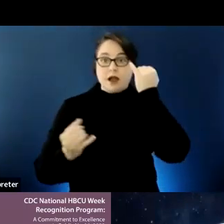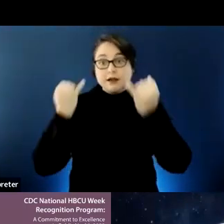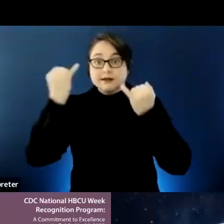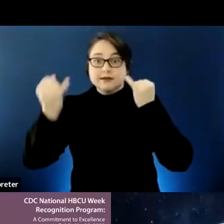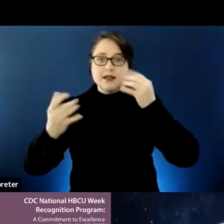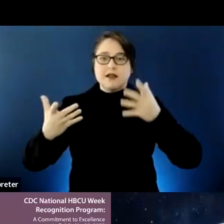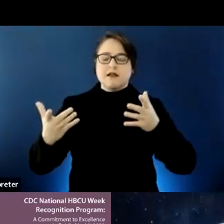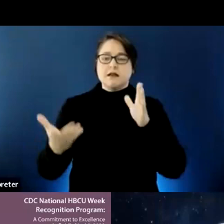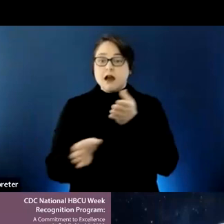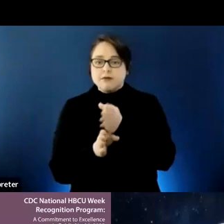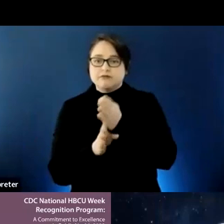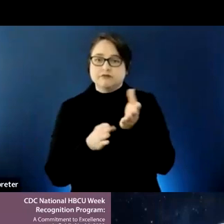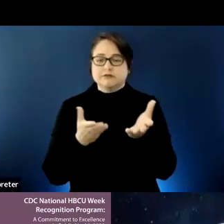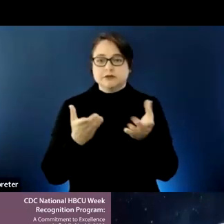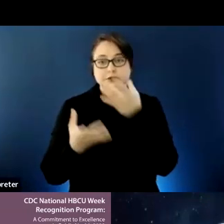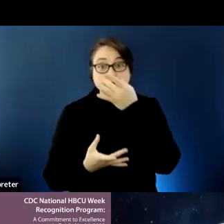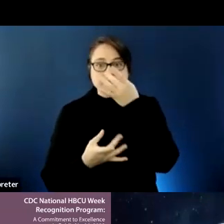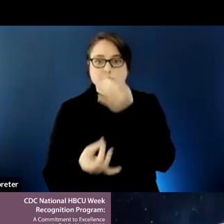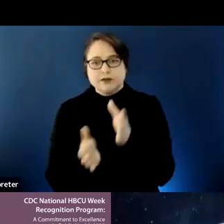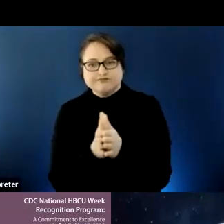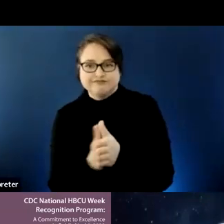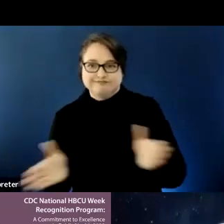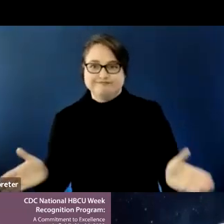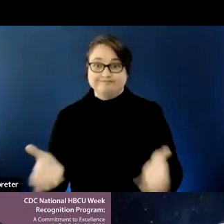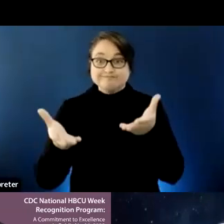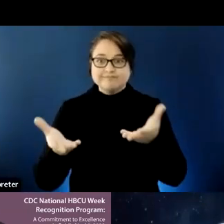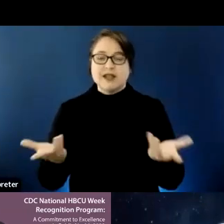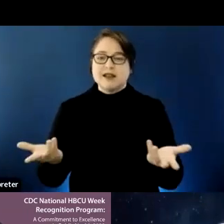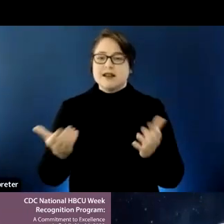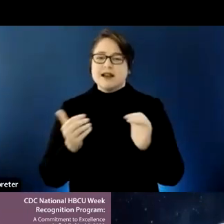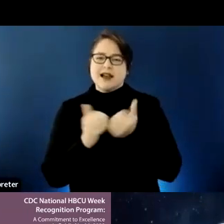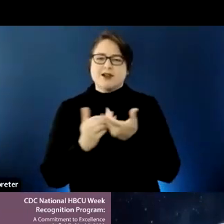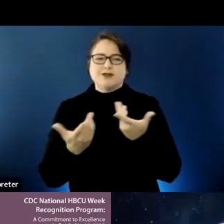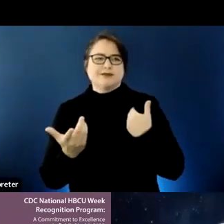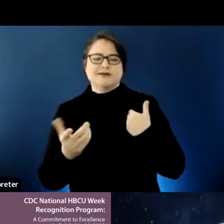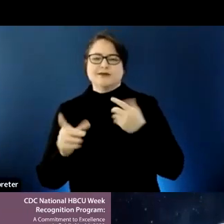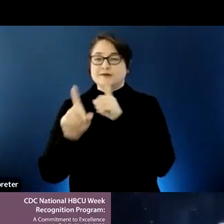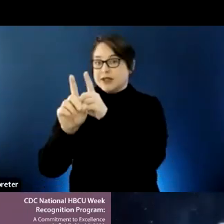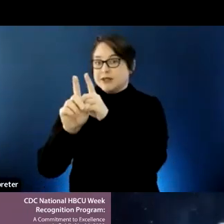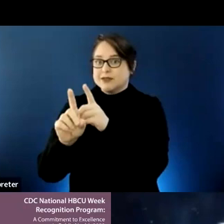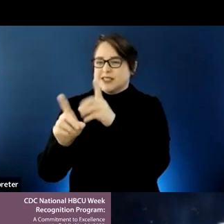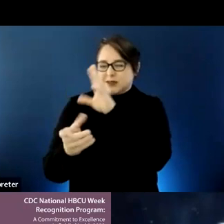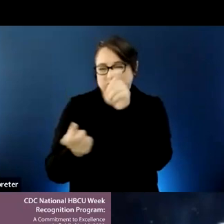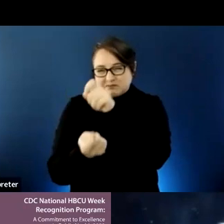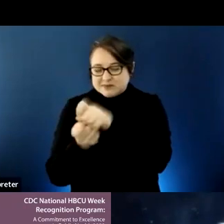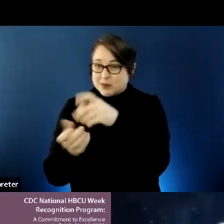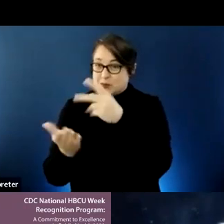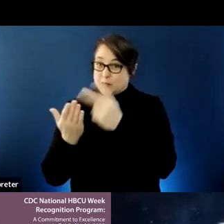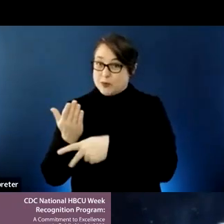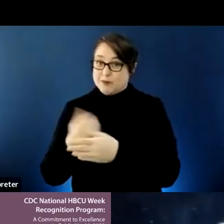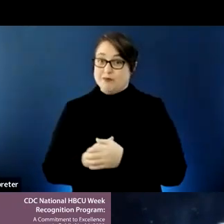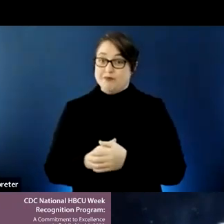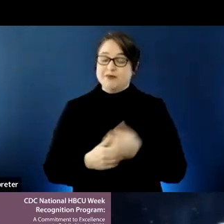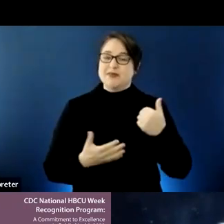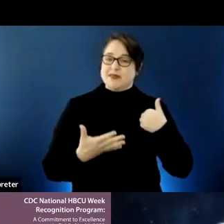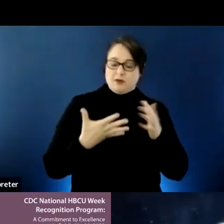get mentorship, like these types of programs. When I was in undergrad, was really helpful. It would be